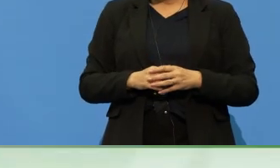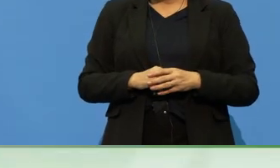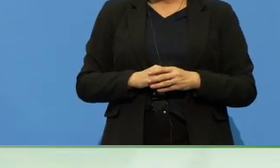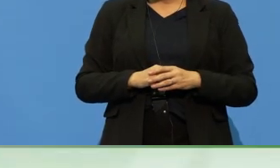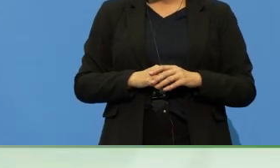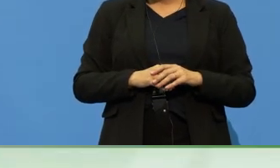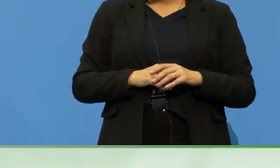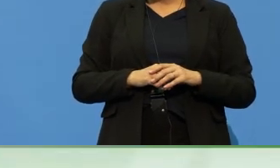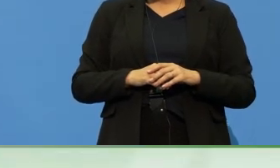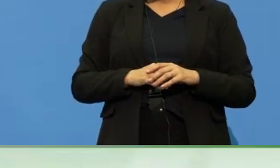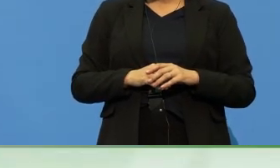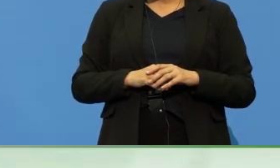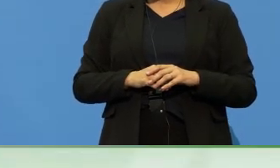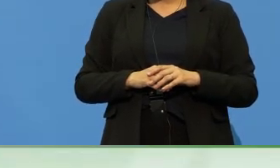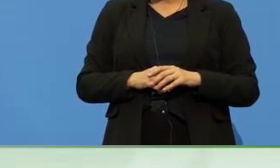We